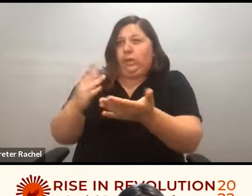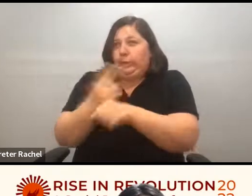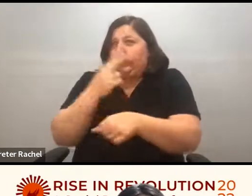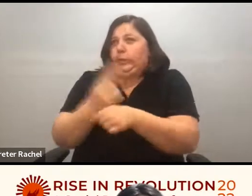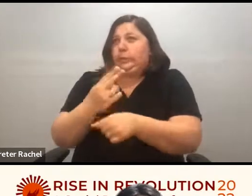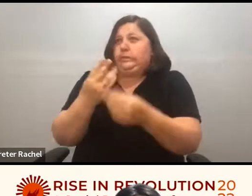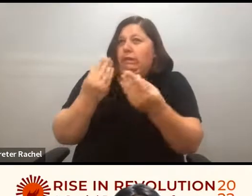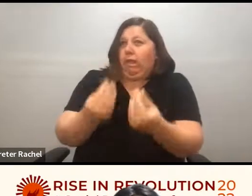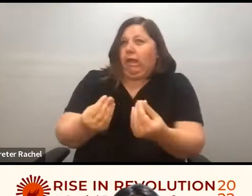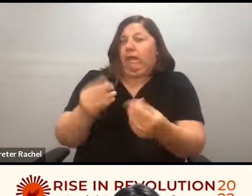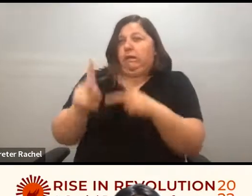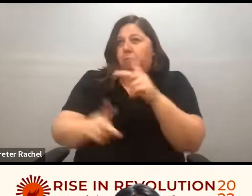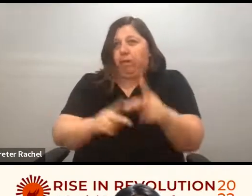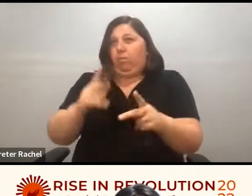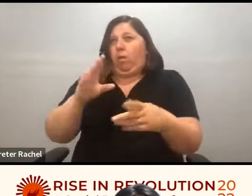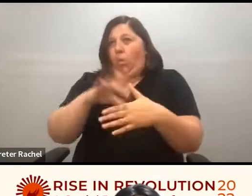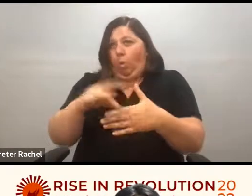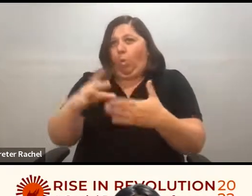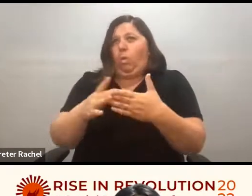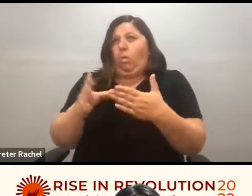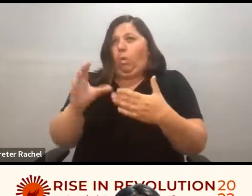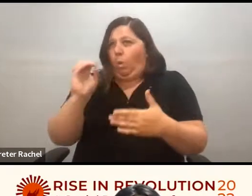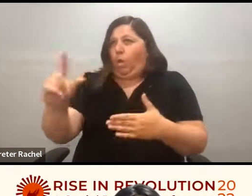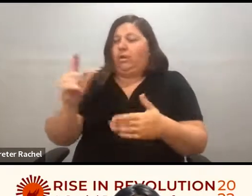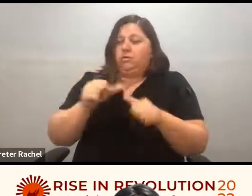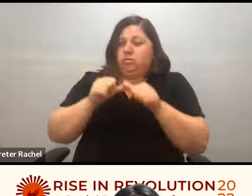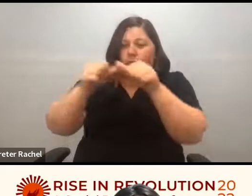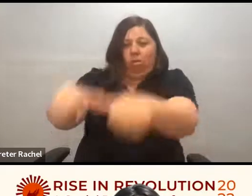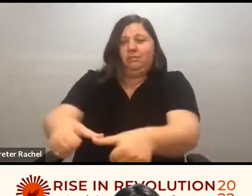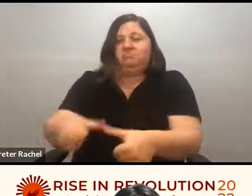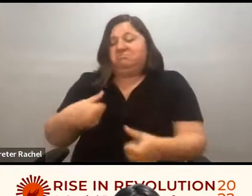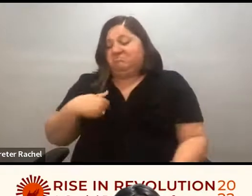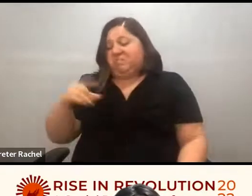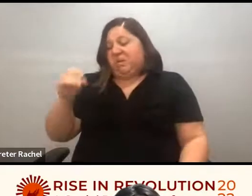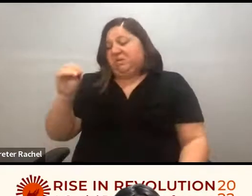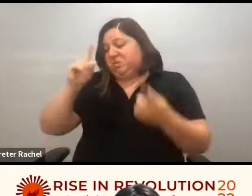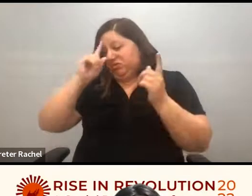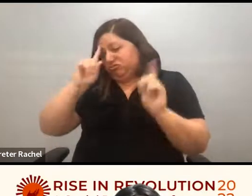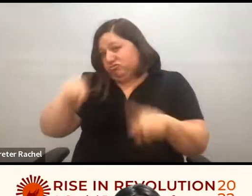oil to maintain itself. Yeah, I totally agree.